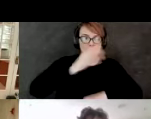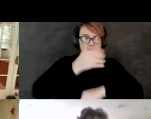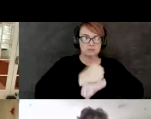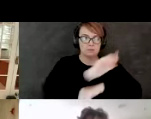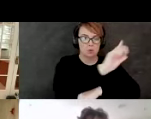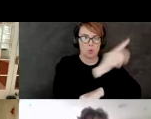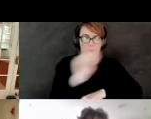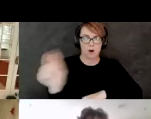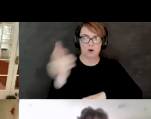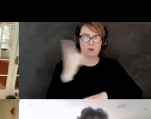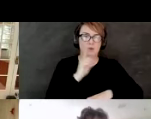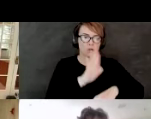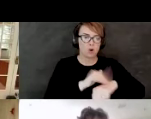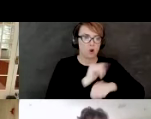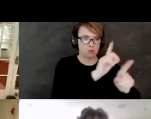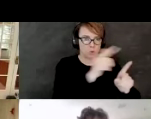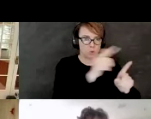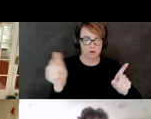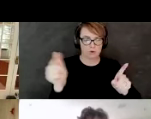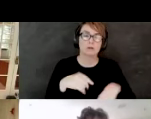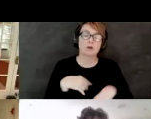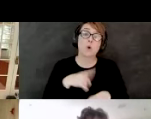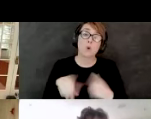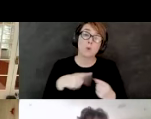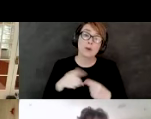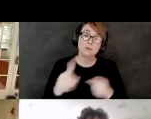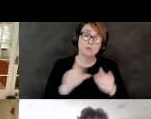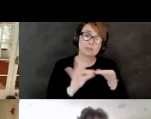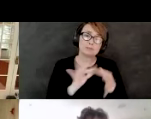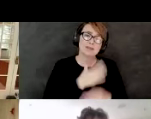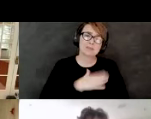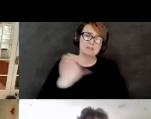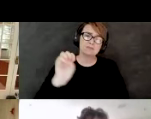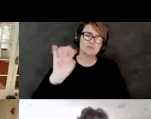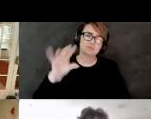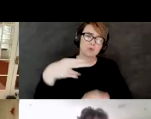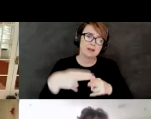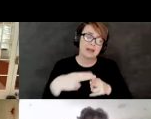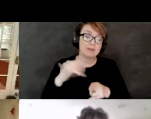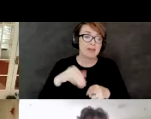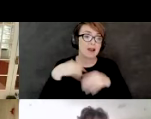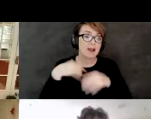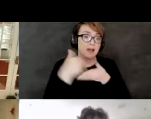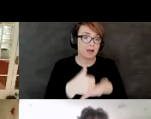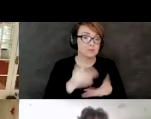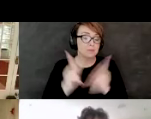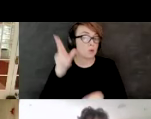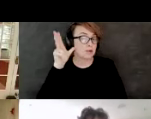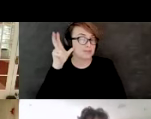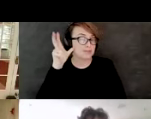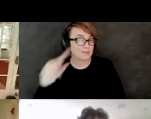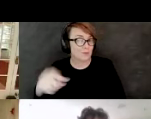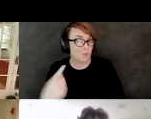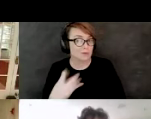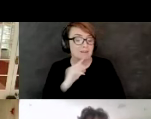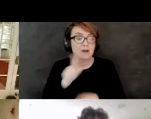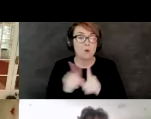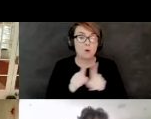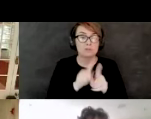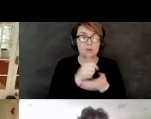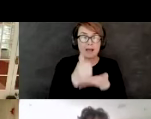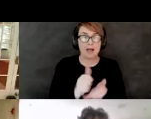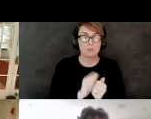your name when you speak, it really helps those who are listening in, and it also helps with our meeting transcript. Please